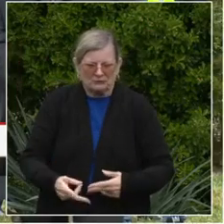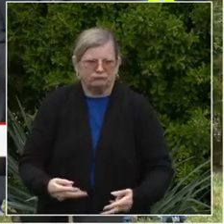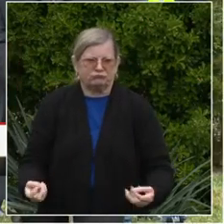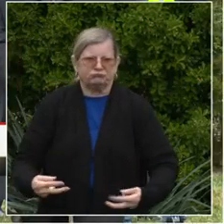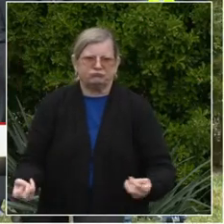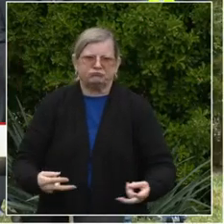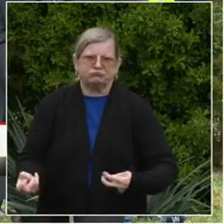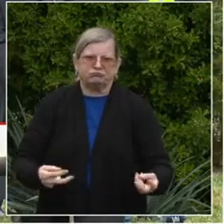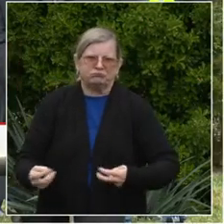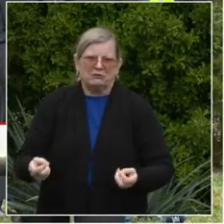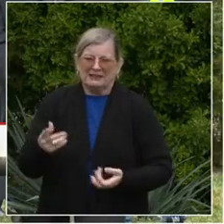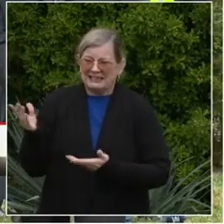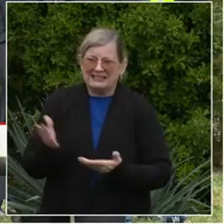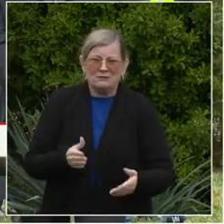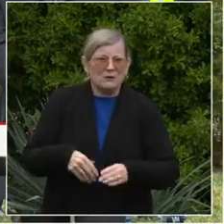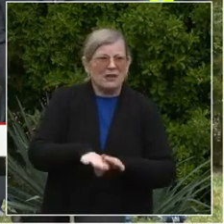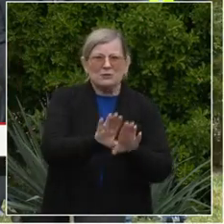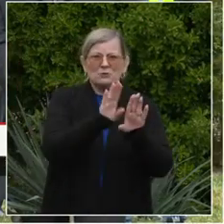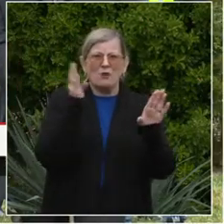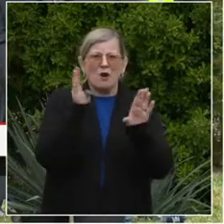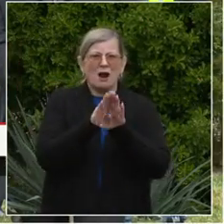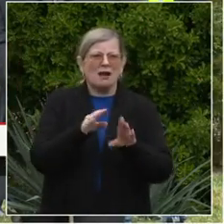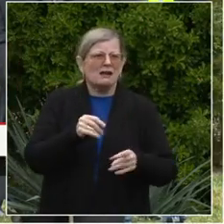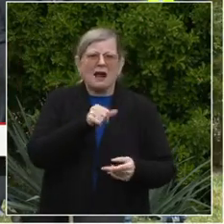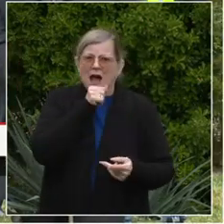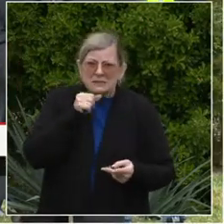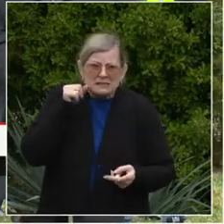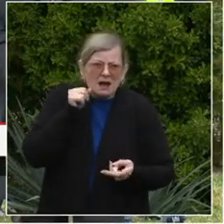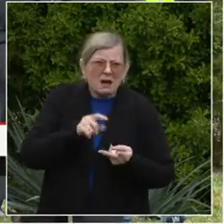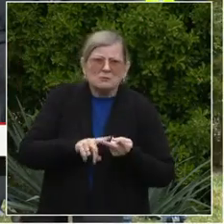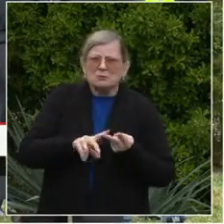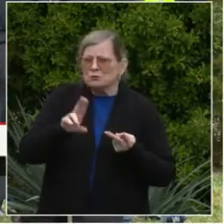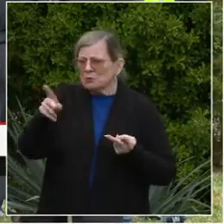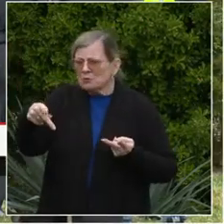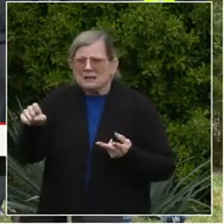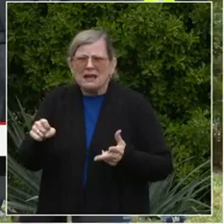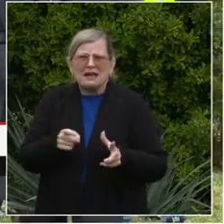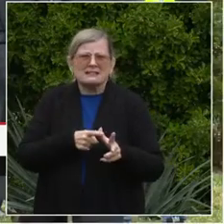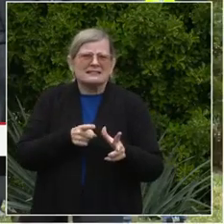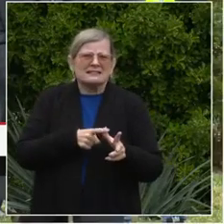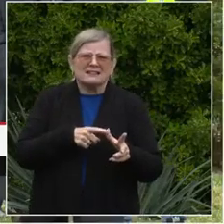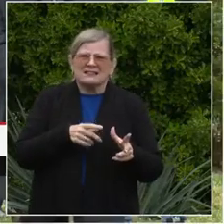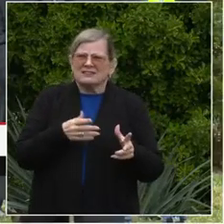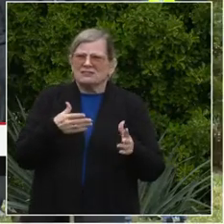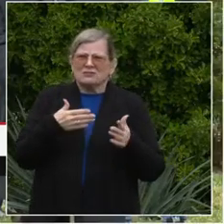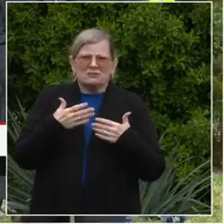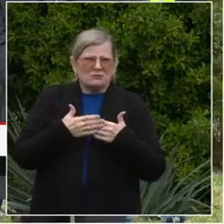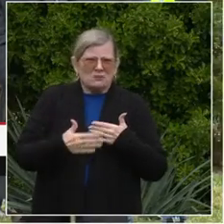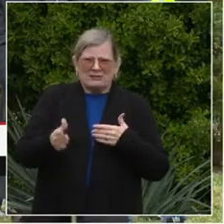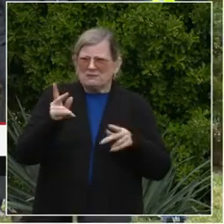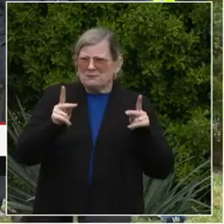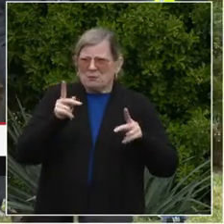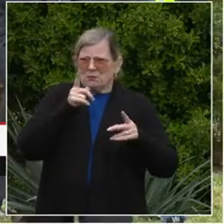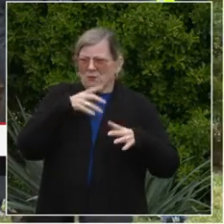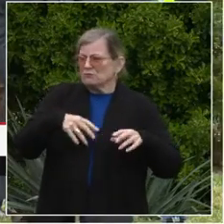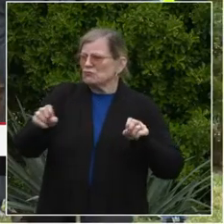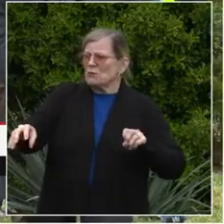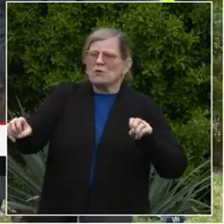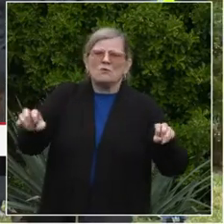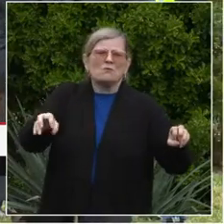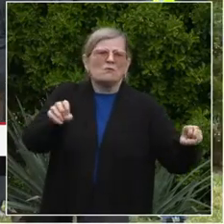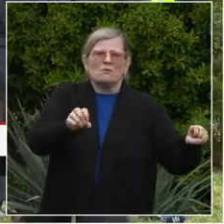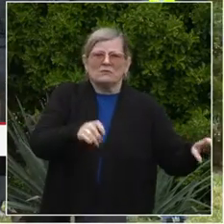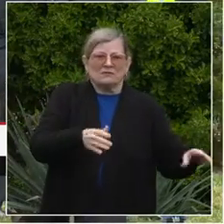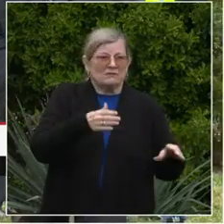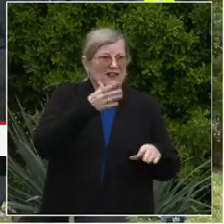delivered, Amazon, our partners, UPS, and the rest of the partners that are here, dropping packages off, they're leaving them at the